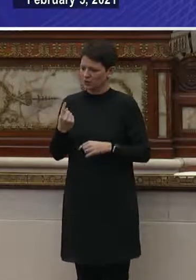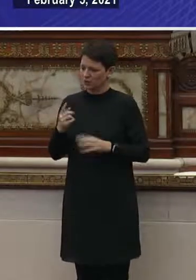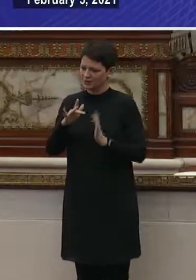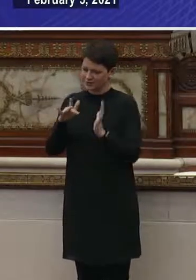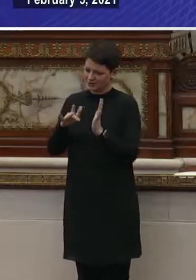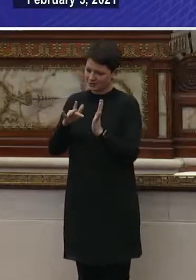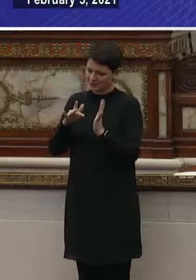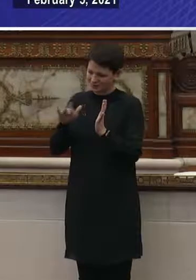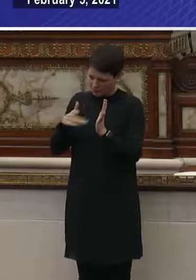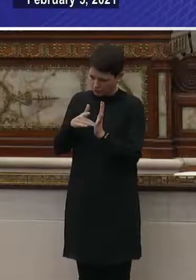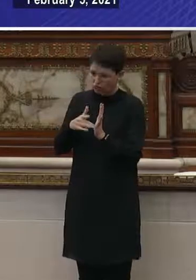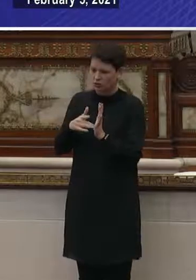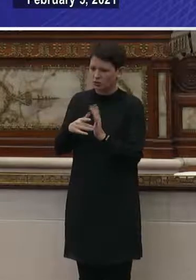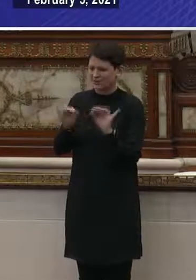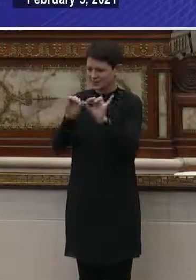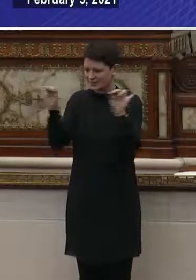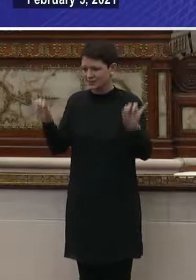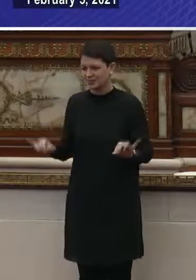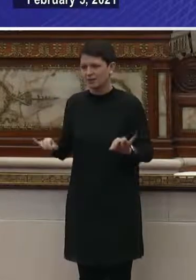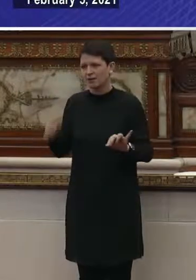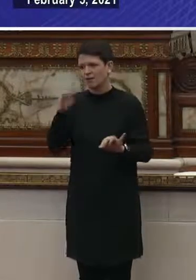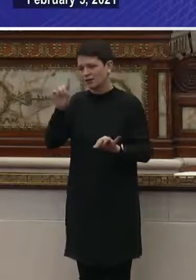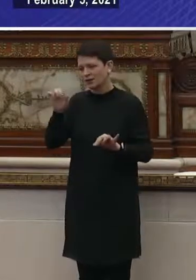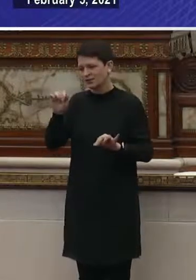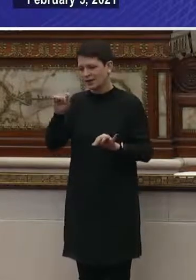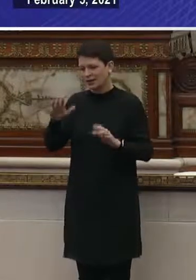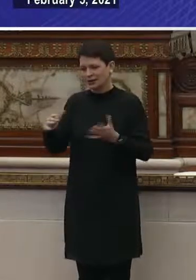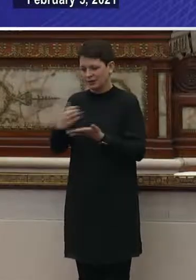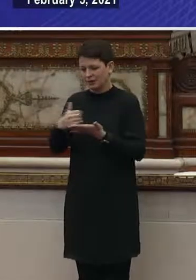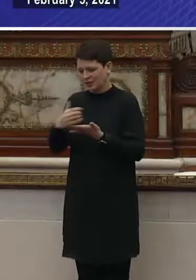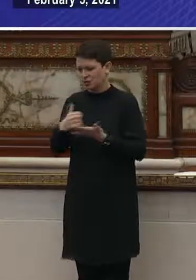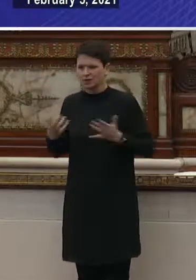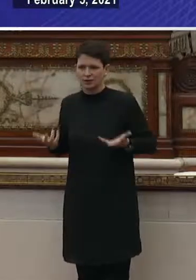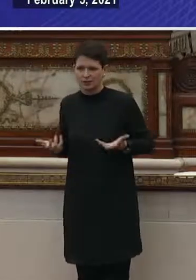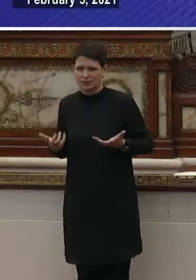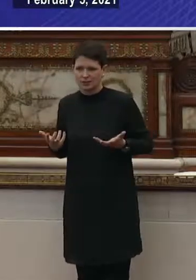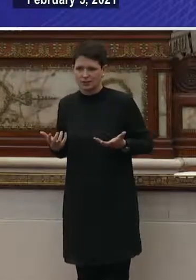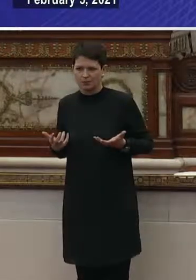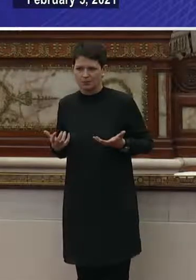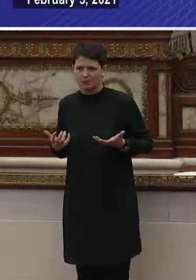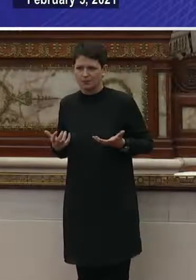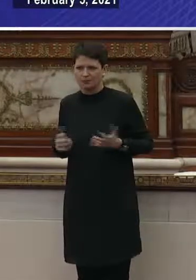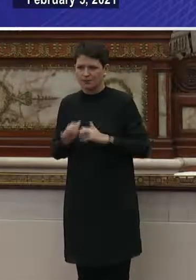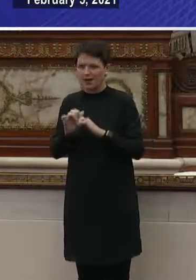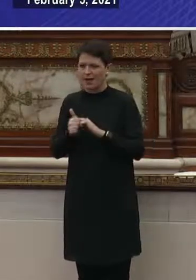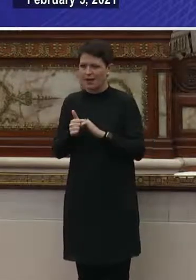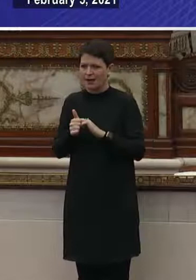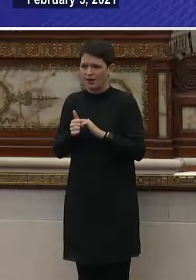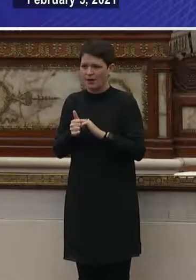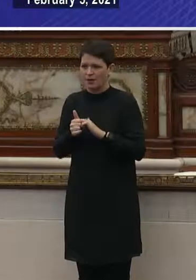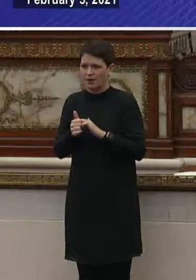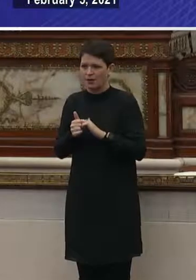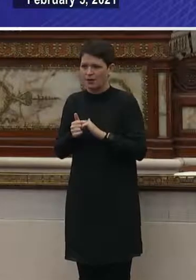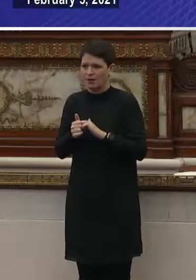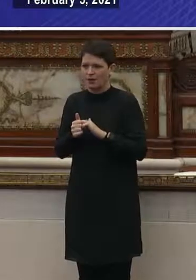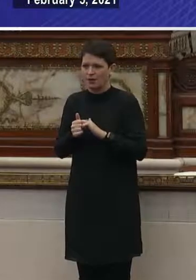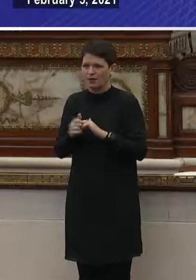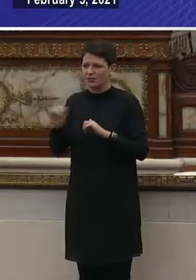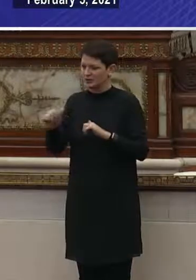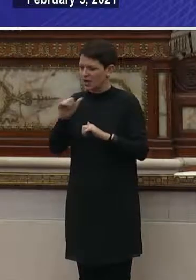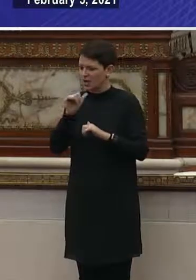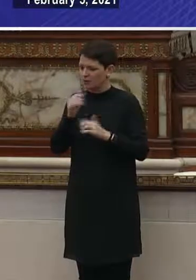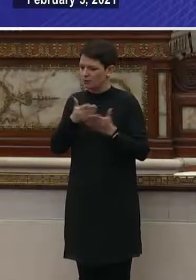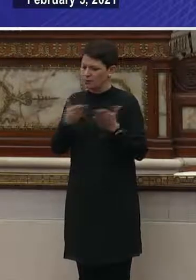central system for data collection? How would that not bring